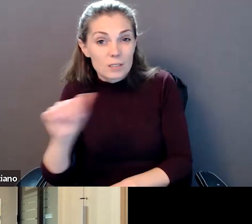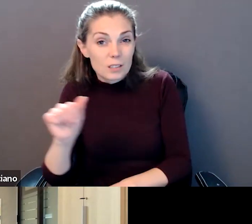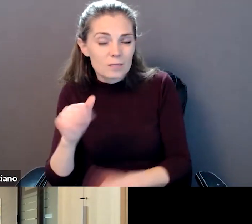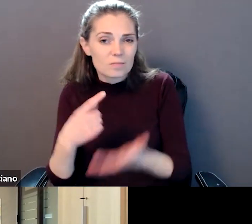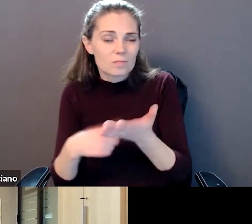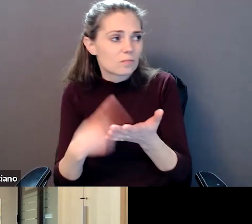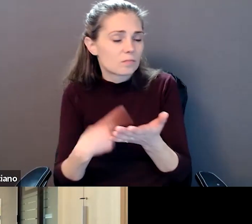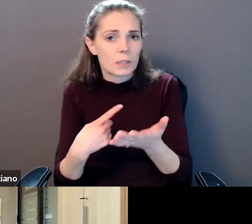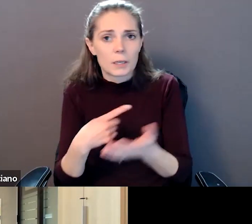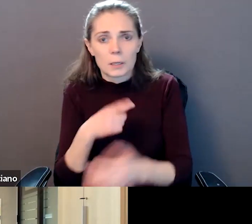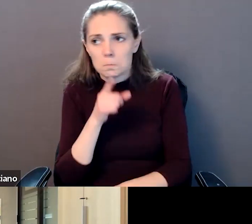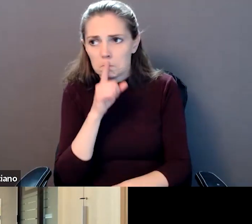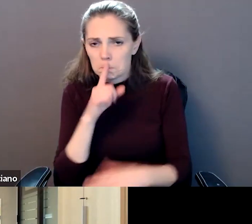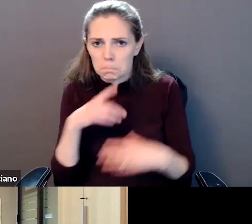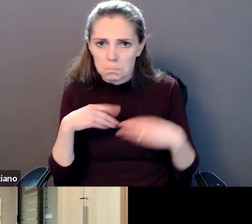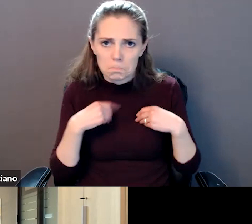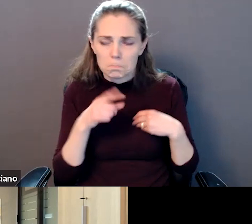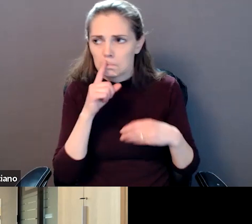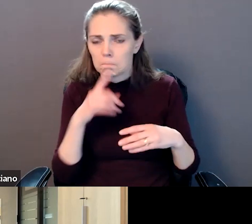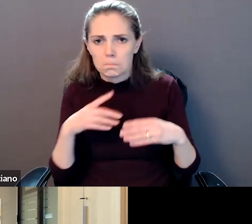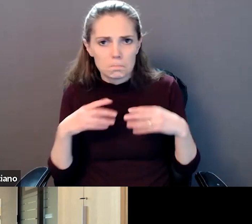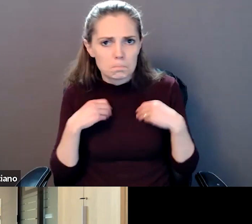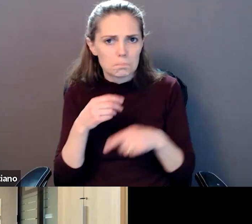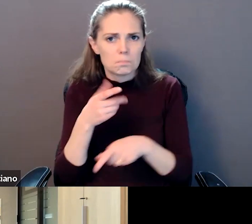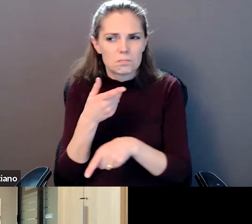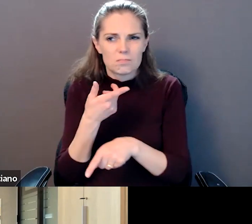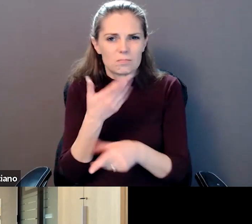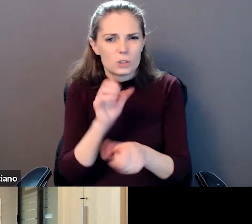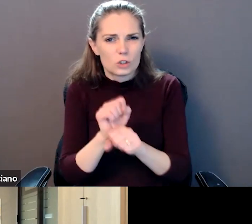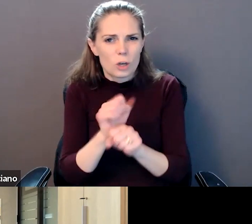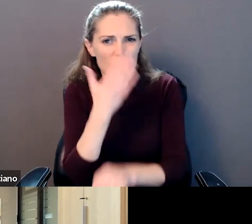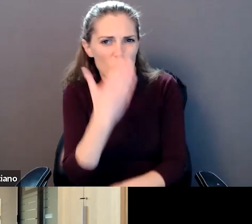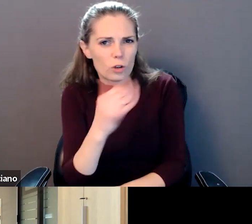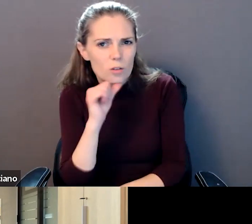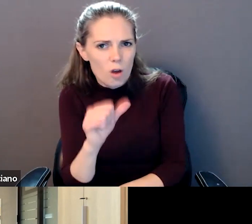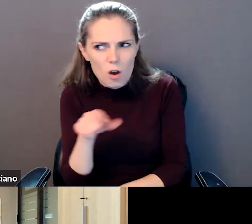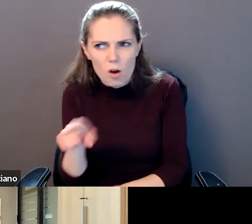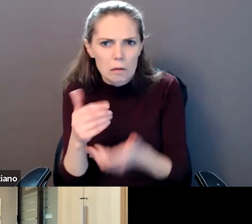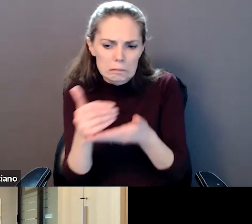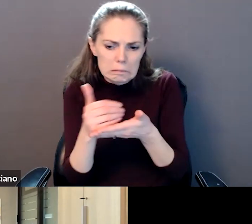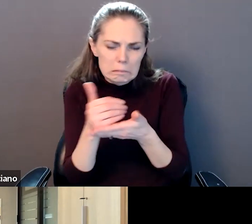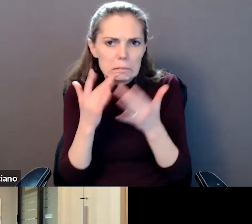theme that we addressed as well. We need to make sure that we're creating opportunity for persons